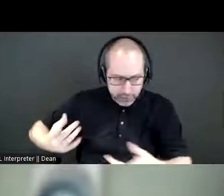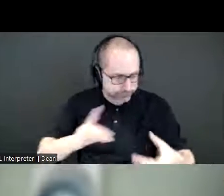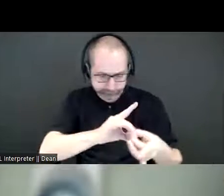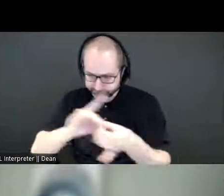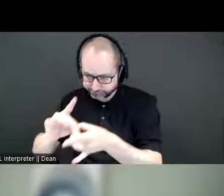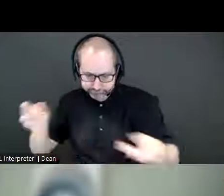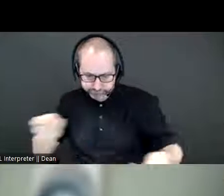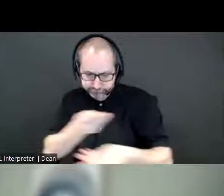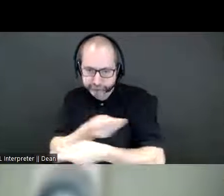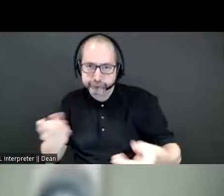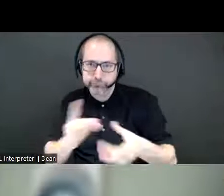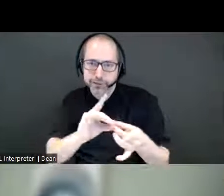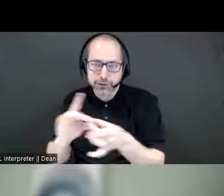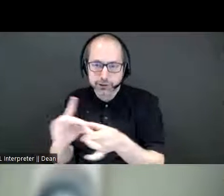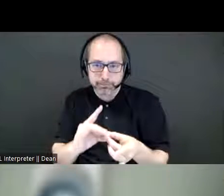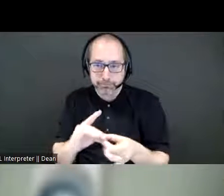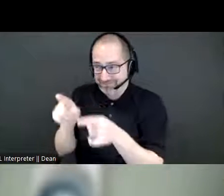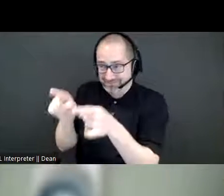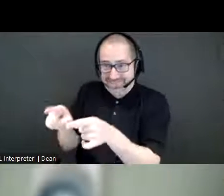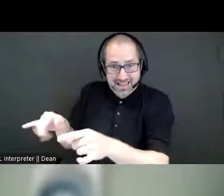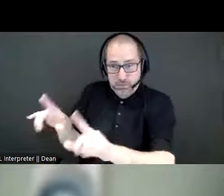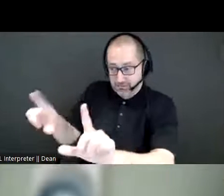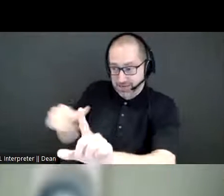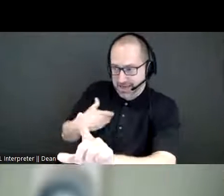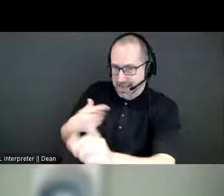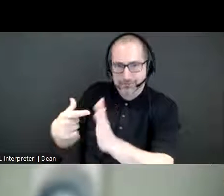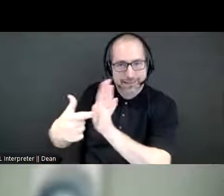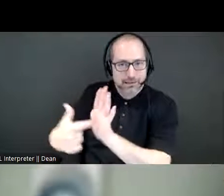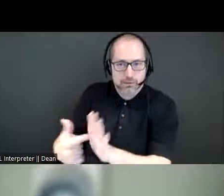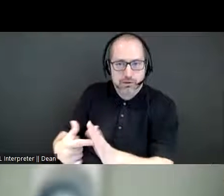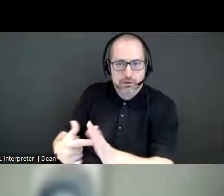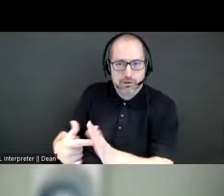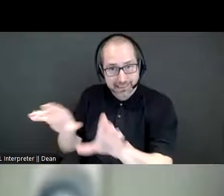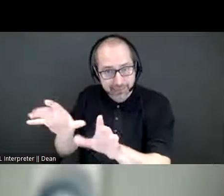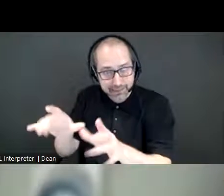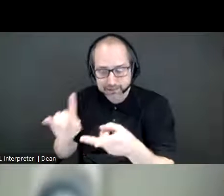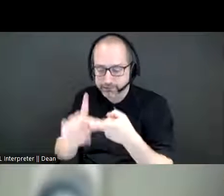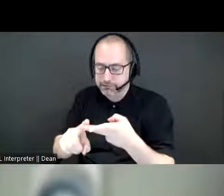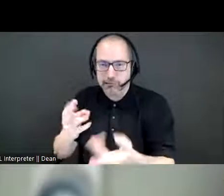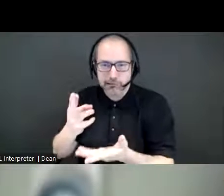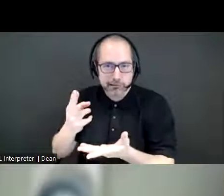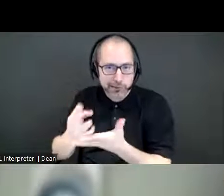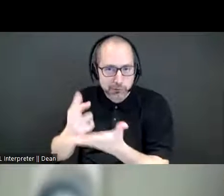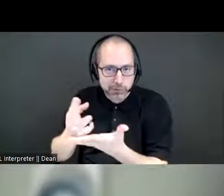It includes specific examples of activities and resources appropriately for IG Day.